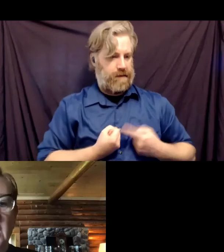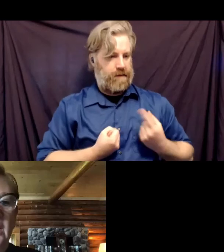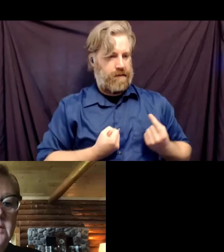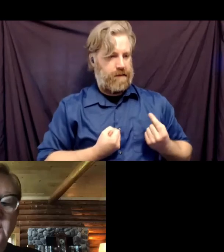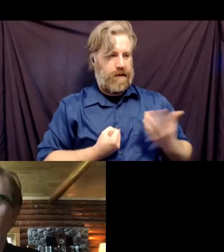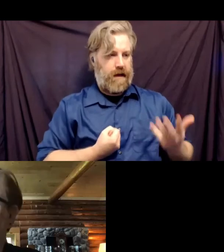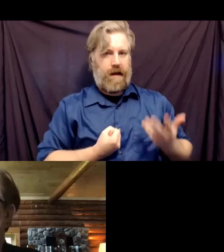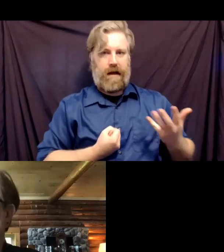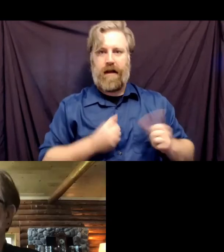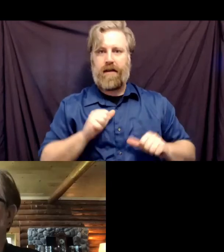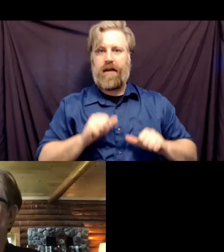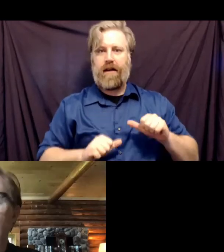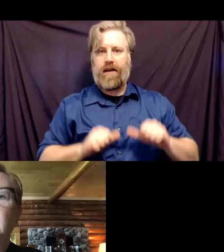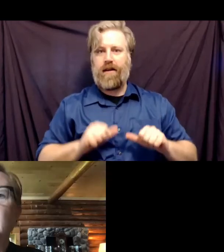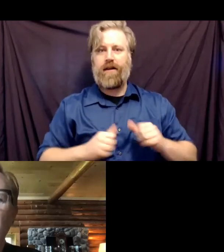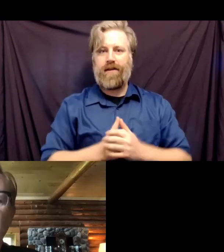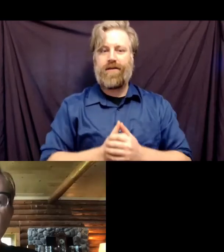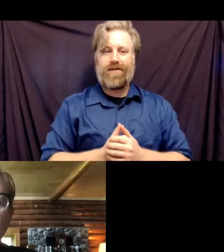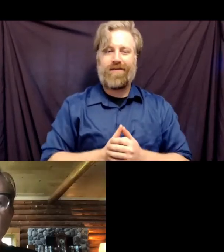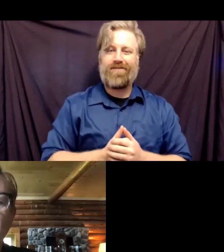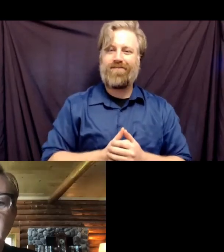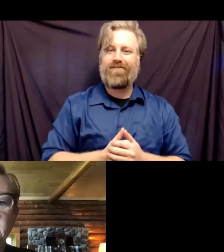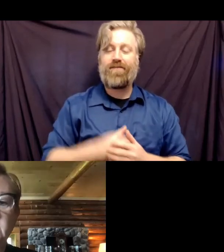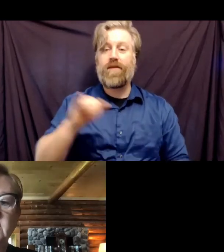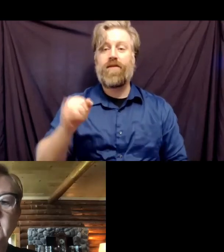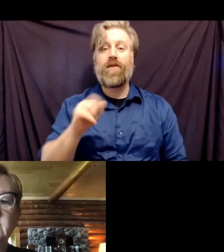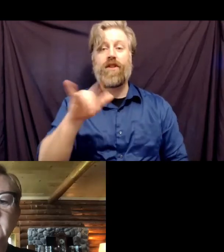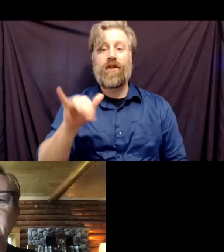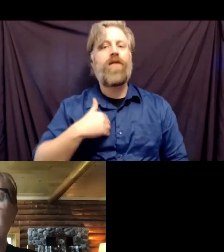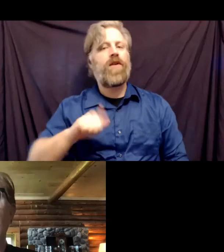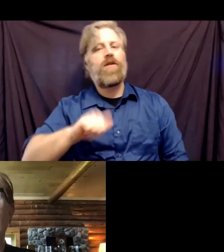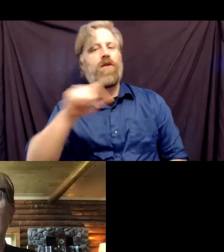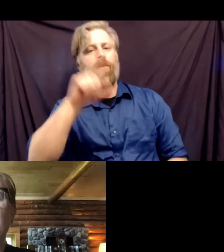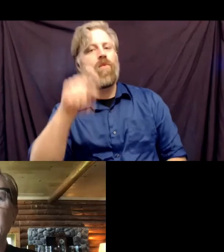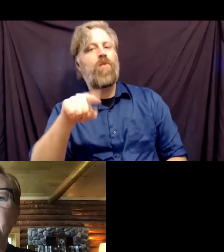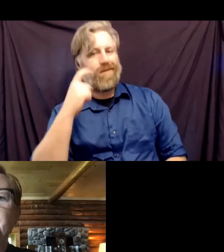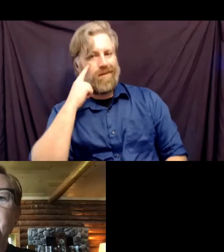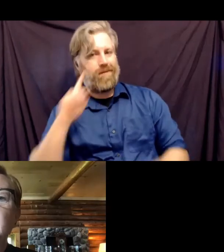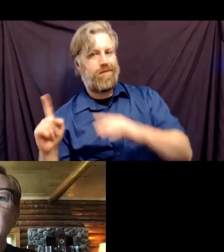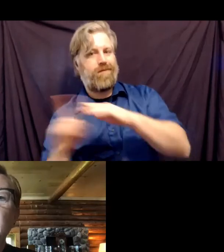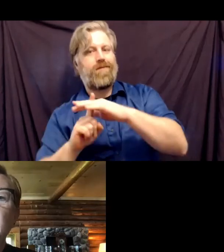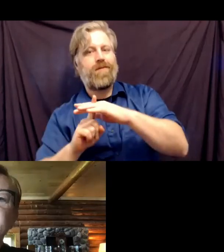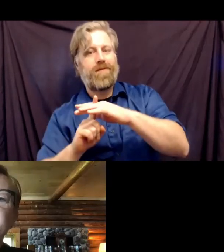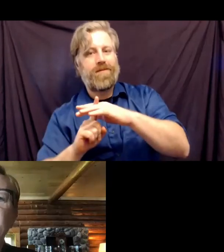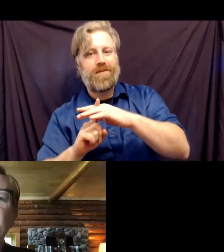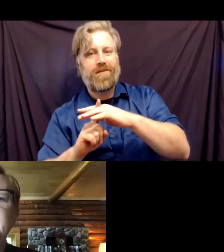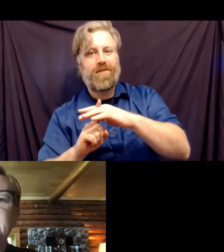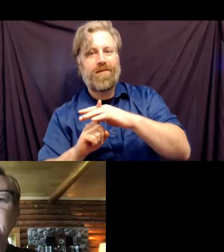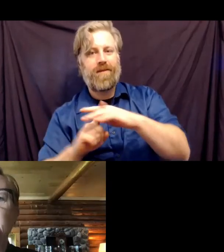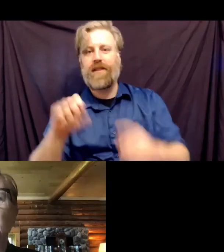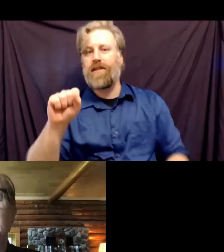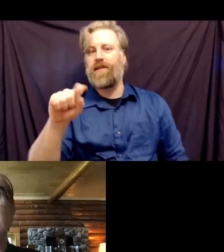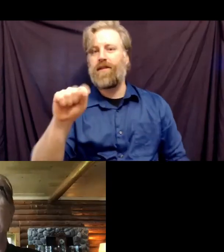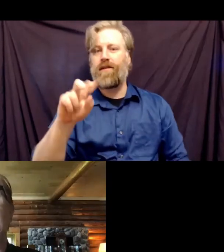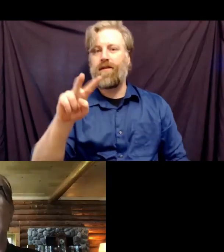Right. So Jerry, we have another question that just popped up. Steve Anderson said,